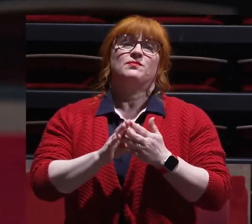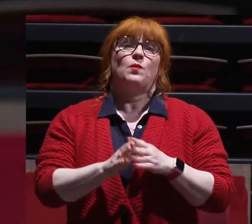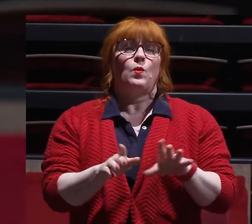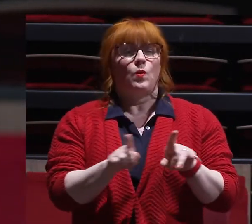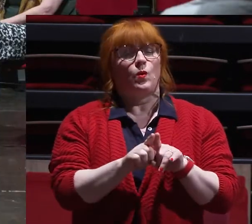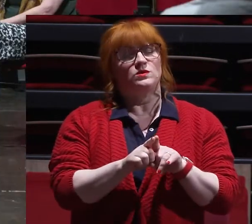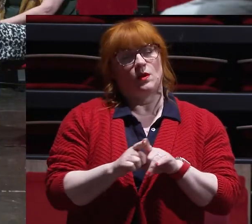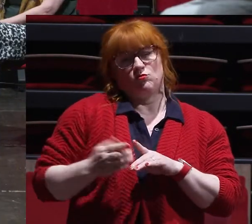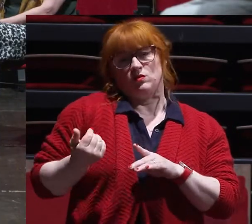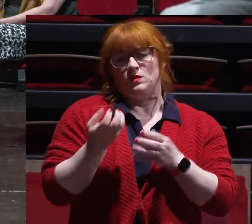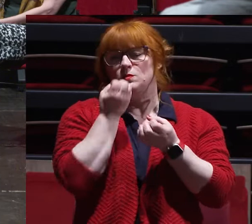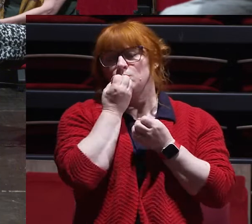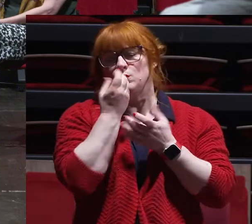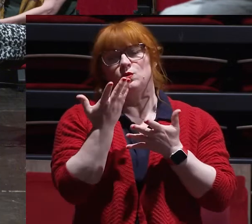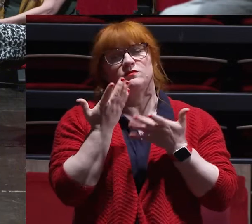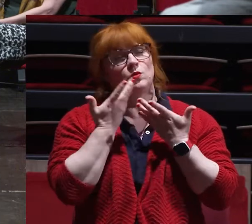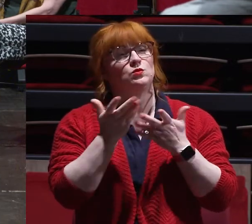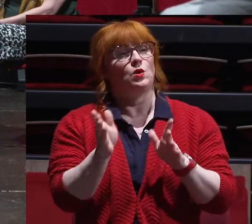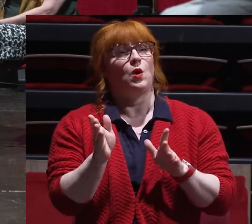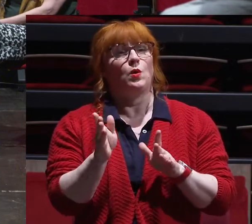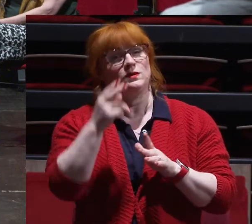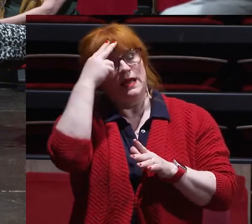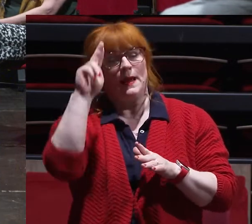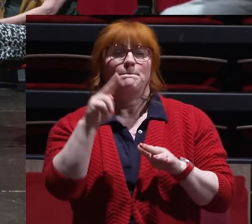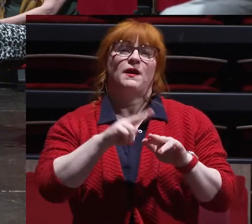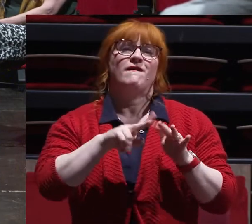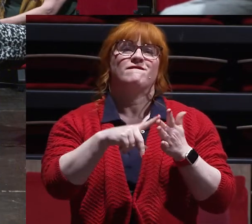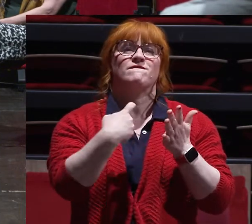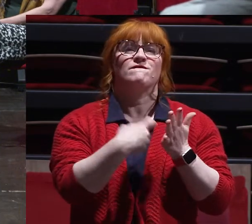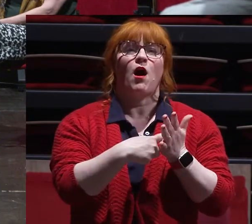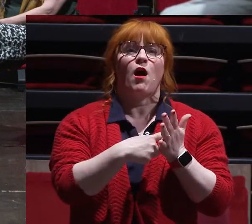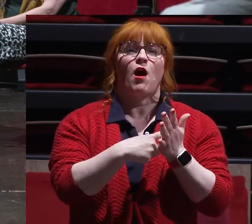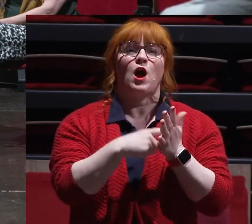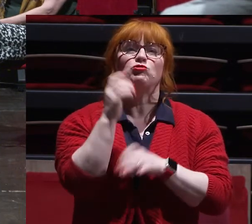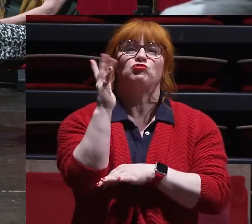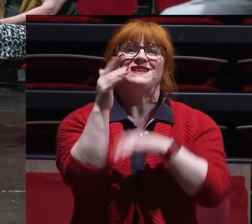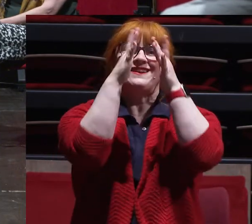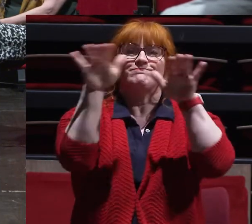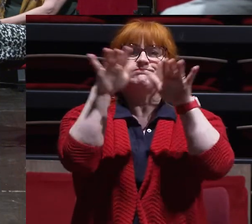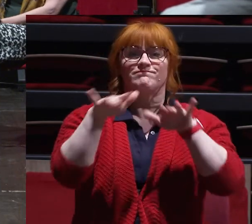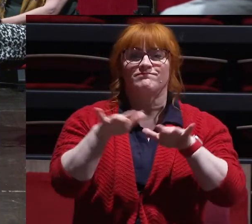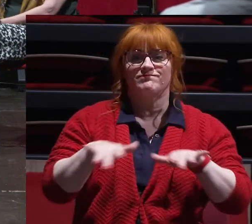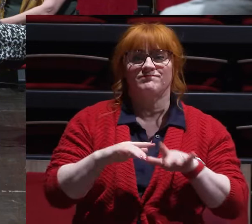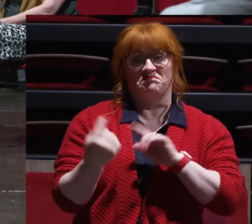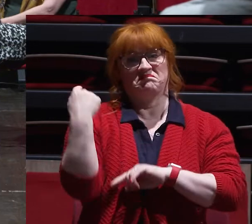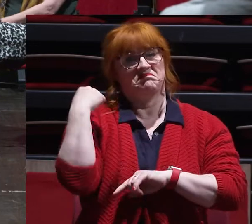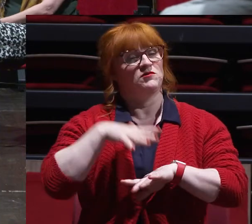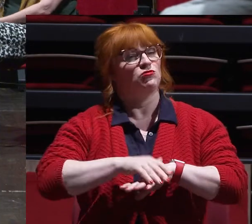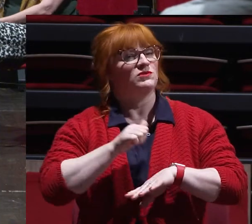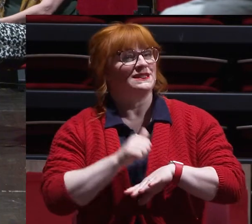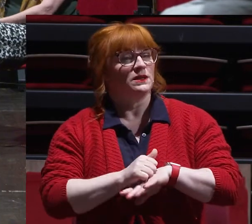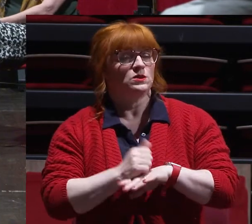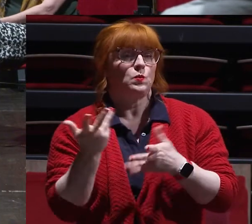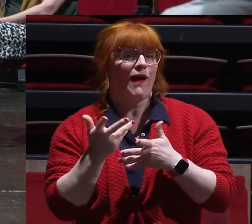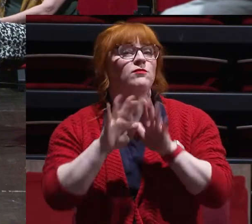And also, you had a beautiful show on in the main space at the Globe called The Fir Tree, didn't you? I did,